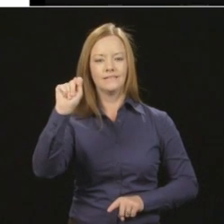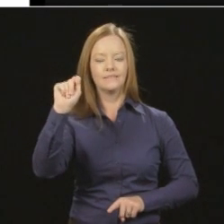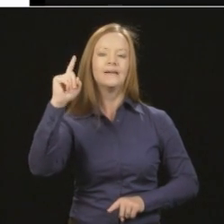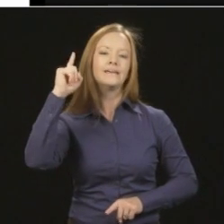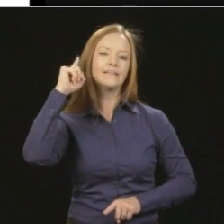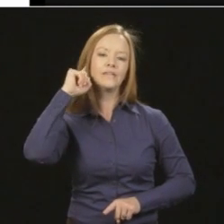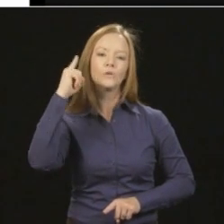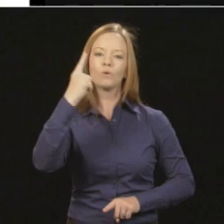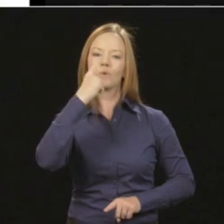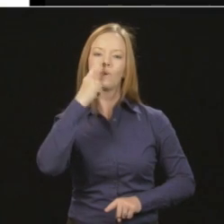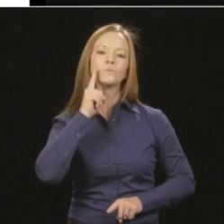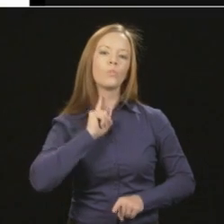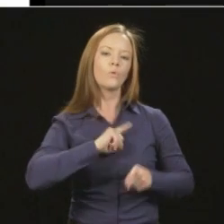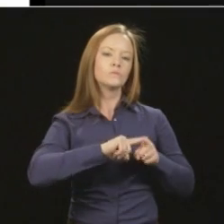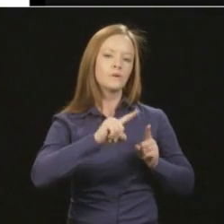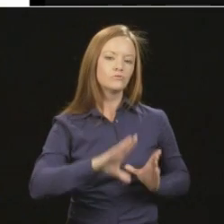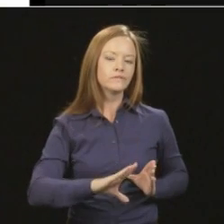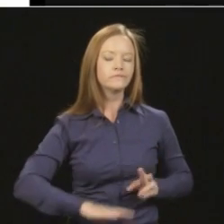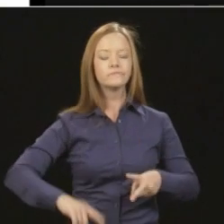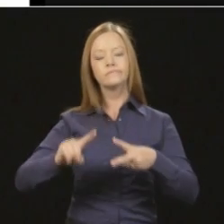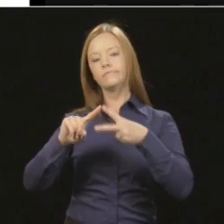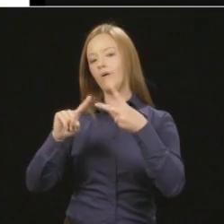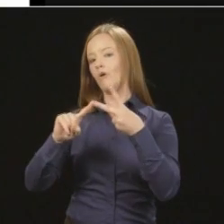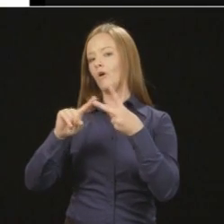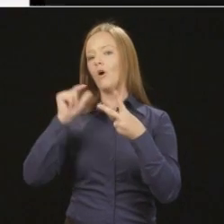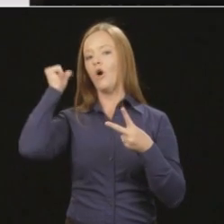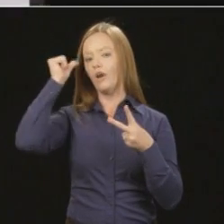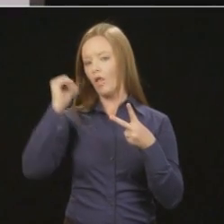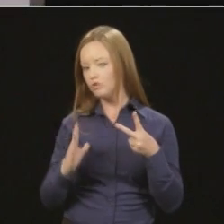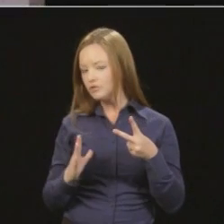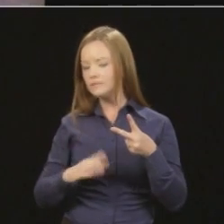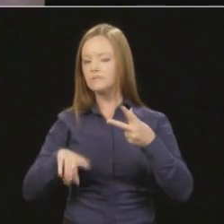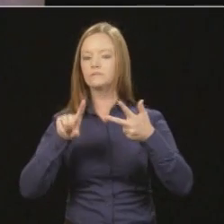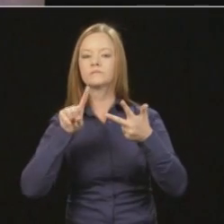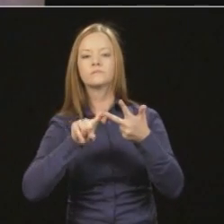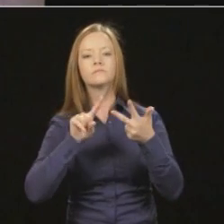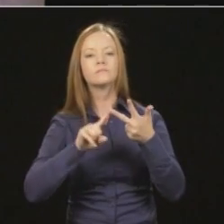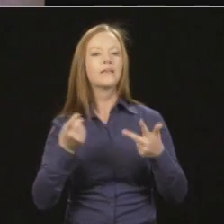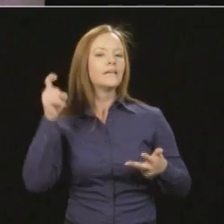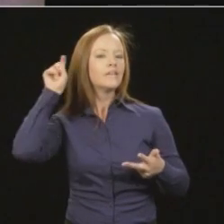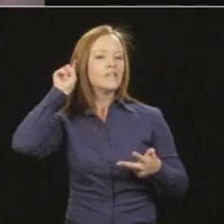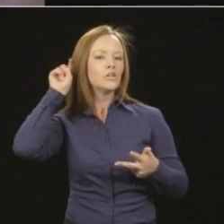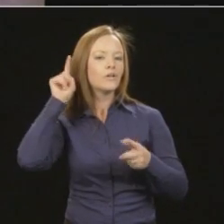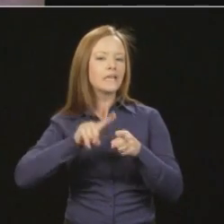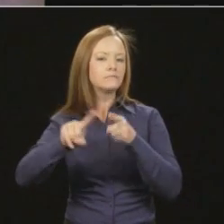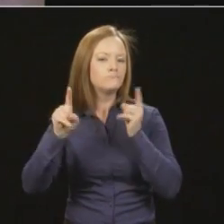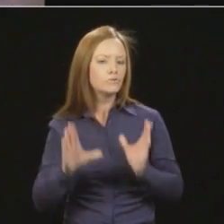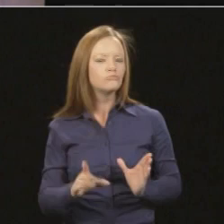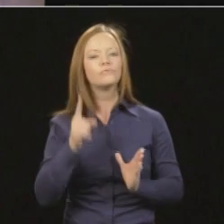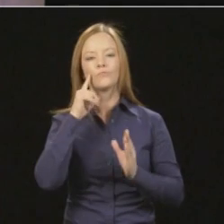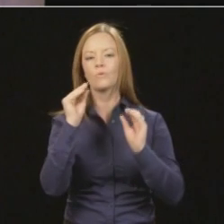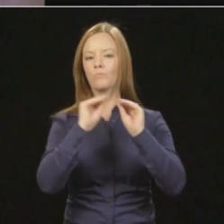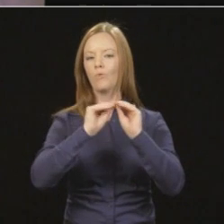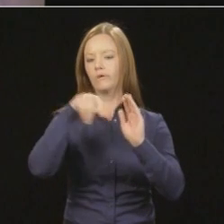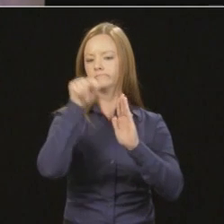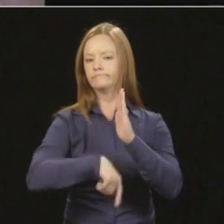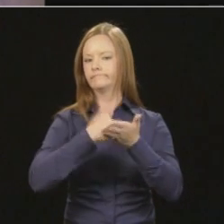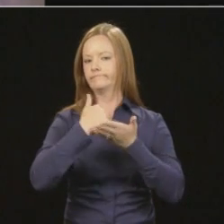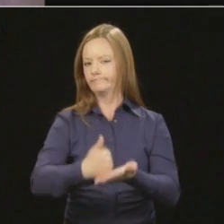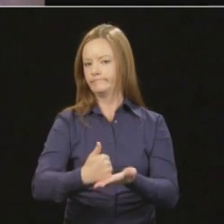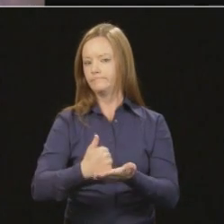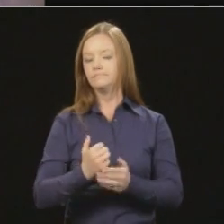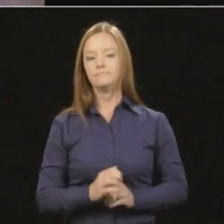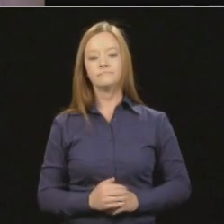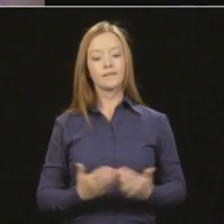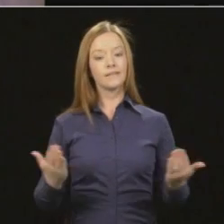audiologist, or a hearing instrument specialist for further assistance. In the state of Arizona, anyone who dispenses hearing aids